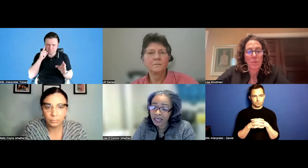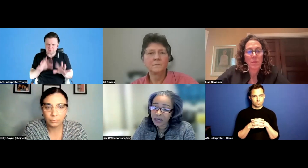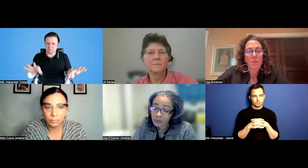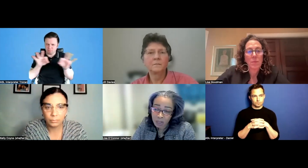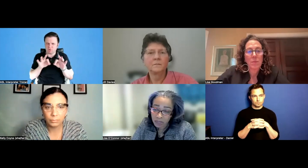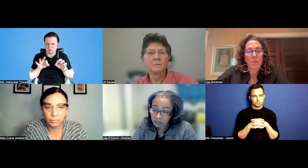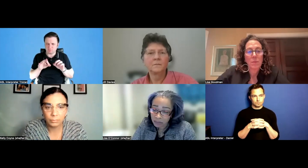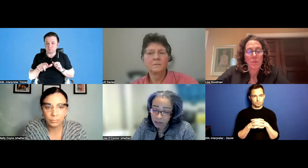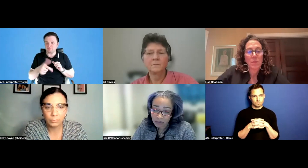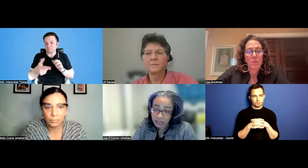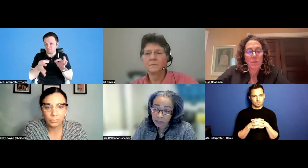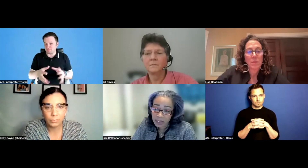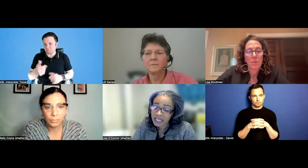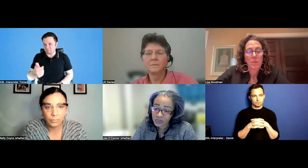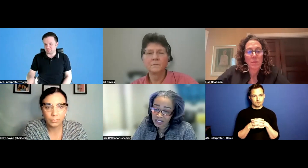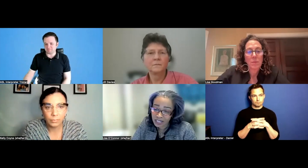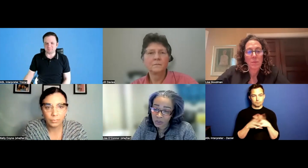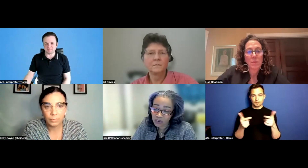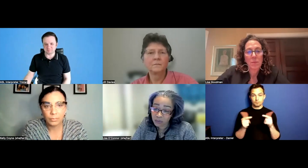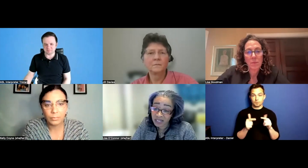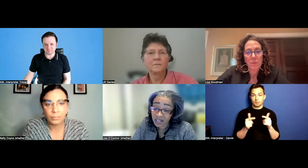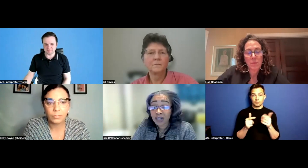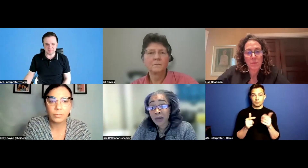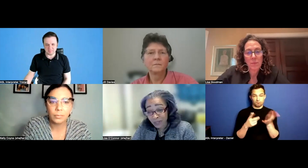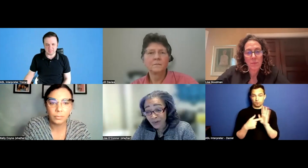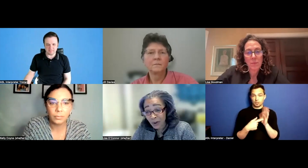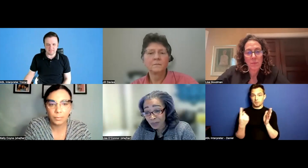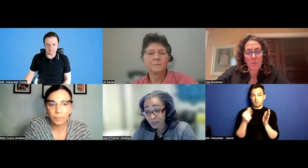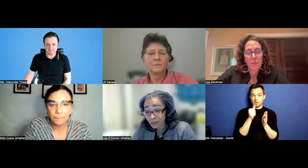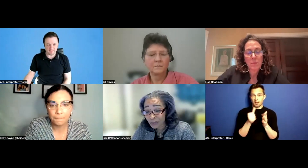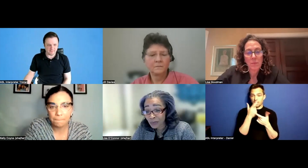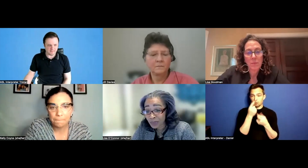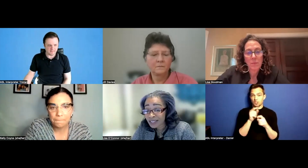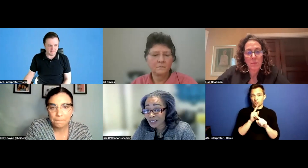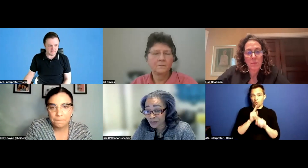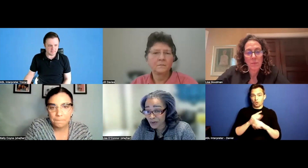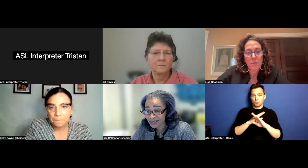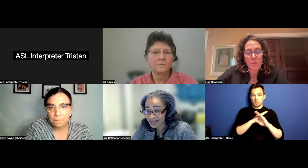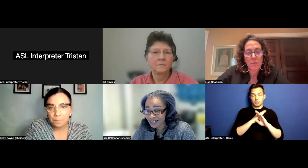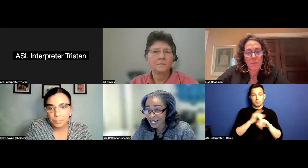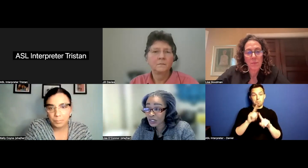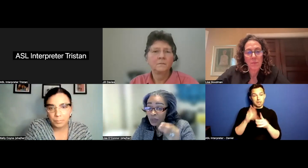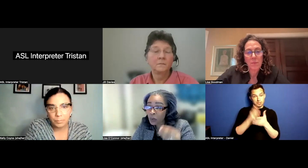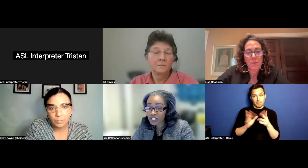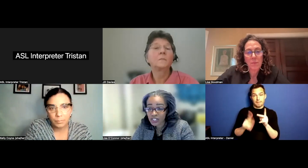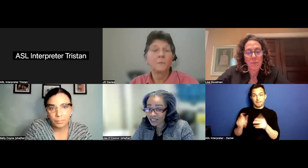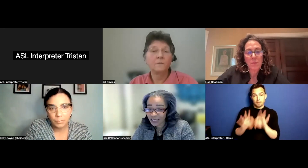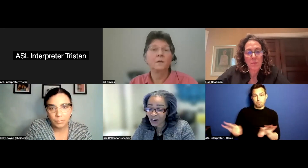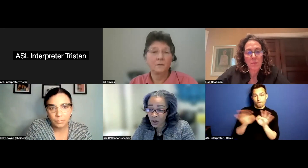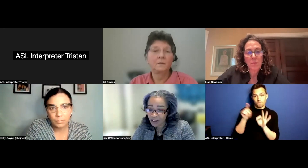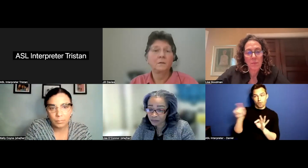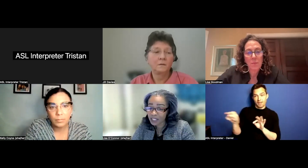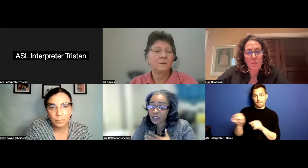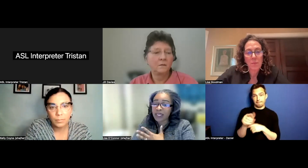point, someone may not really be interested in that order of protection, but there are people for whom it is important. And so we don't want to shut